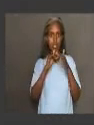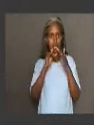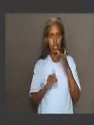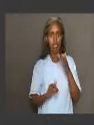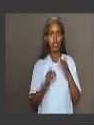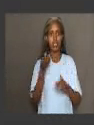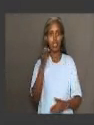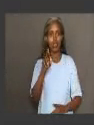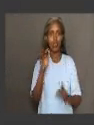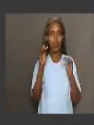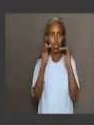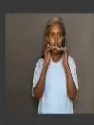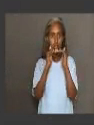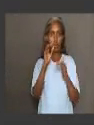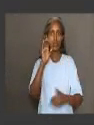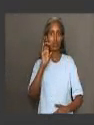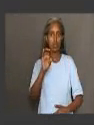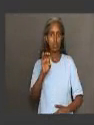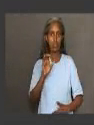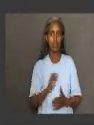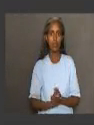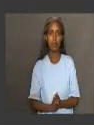than or equal to c.